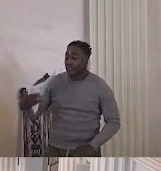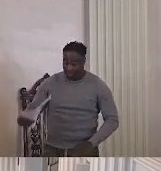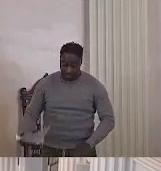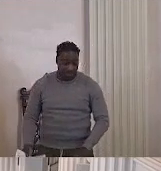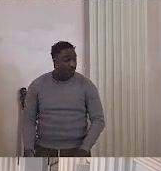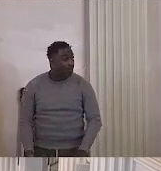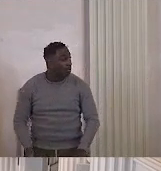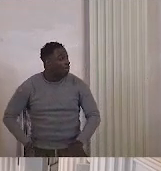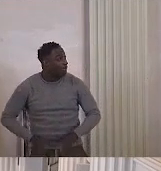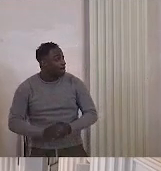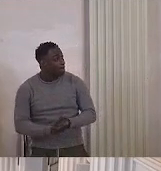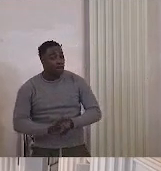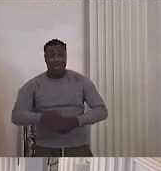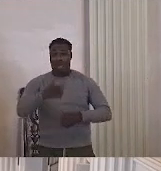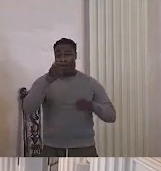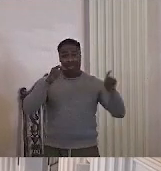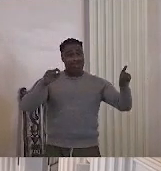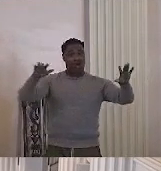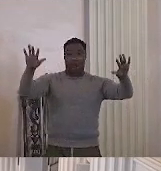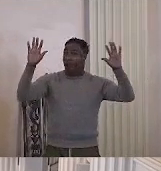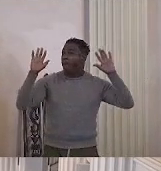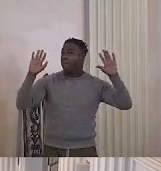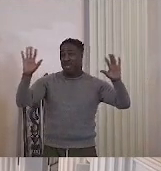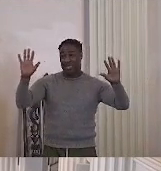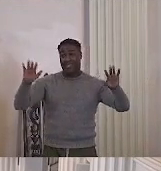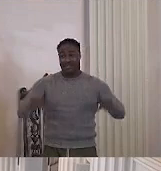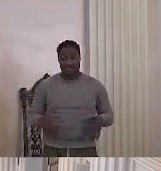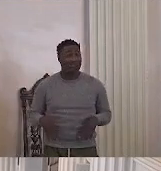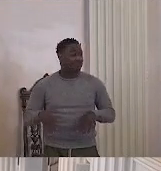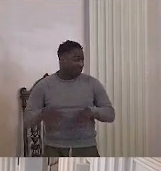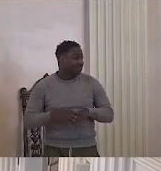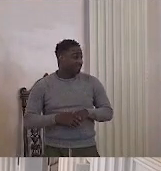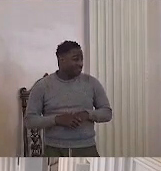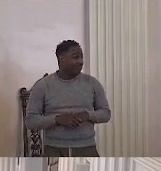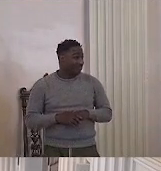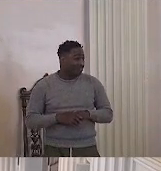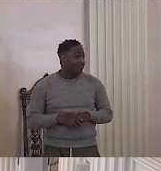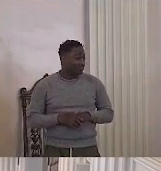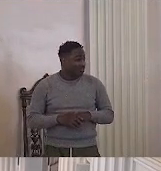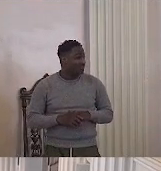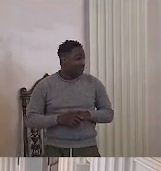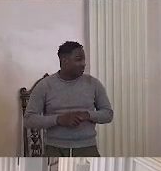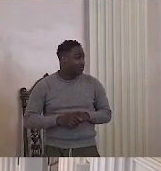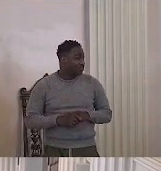they're insanely amazing and just